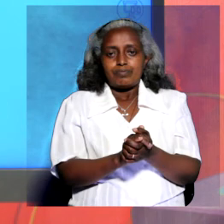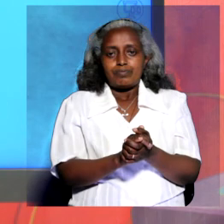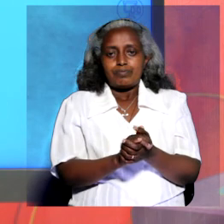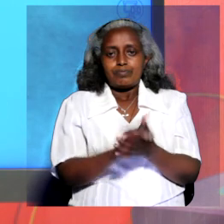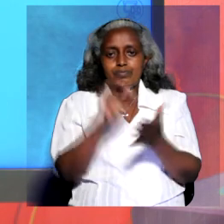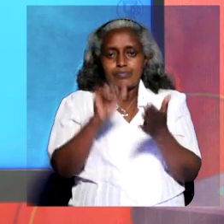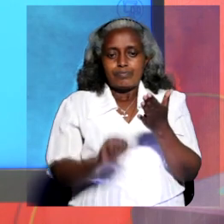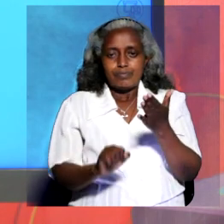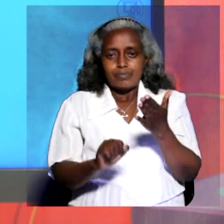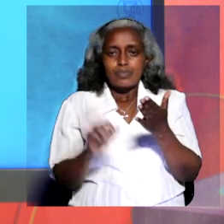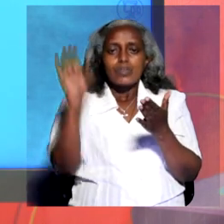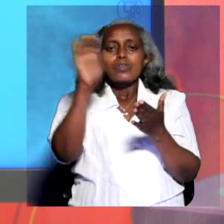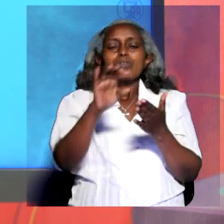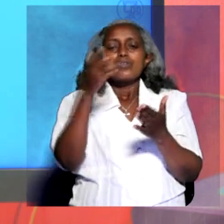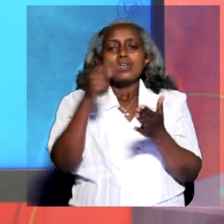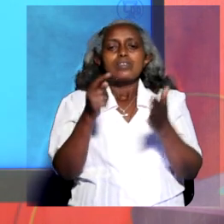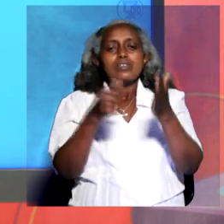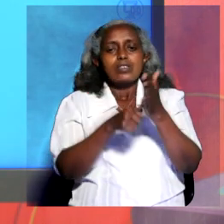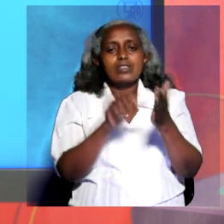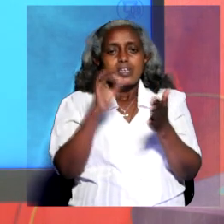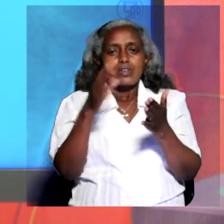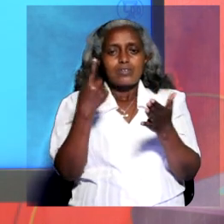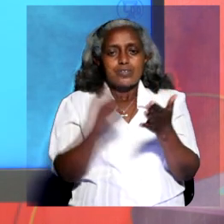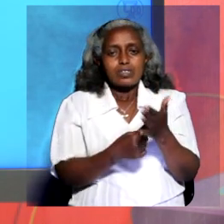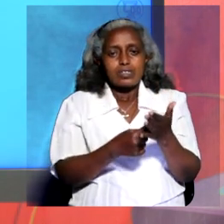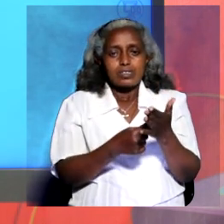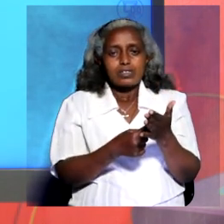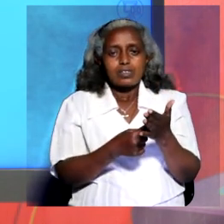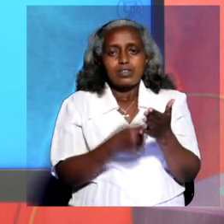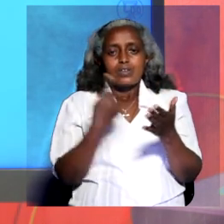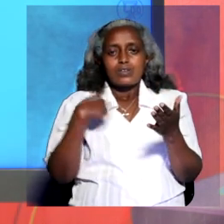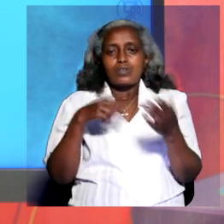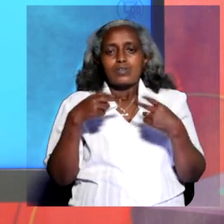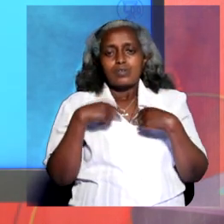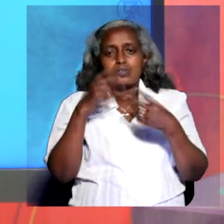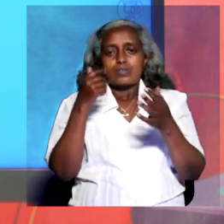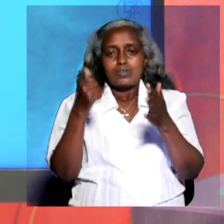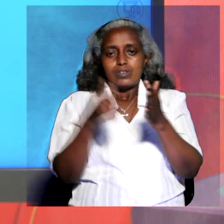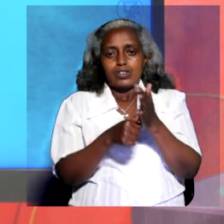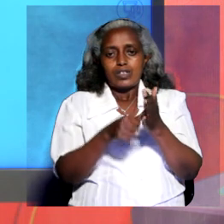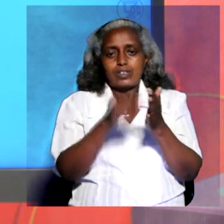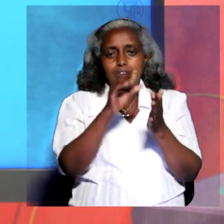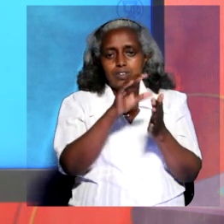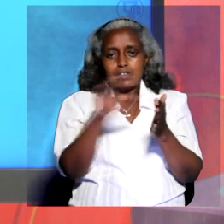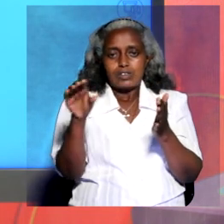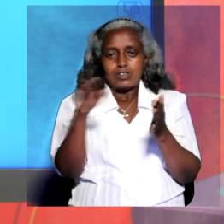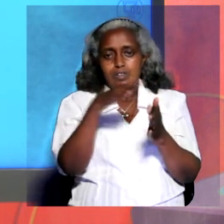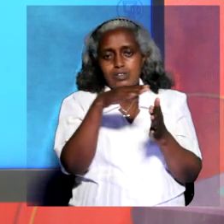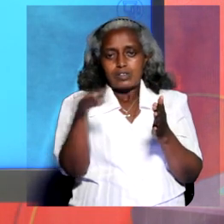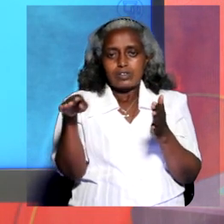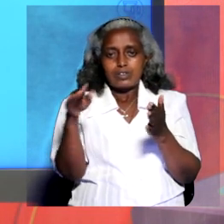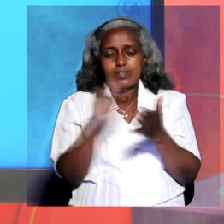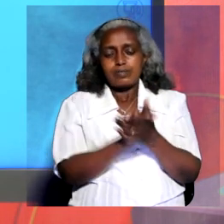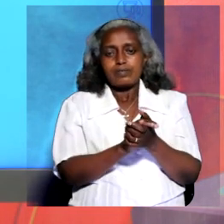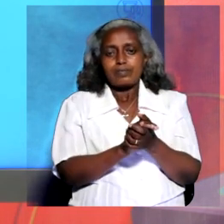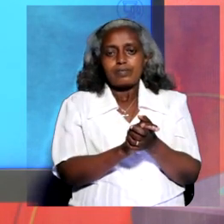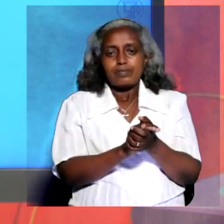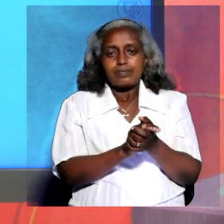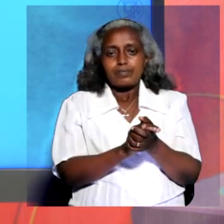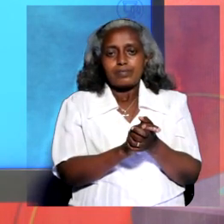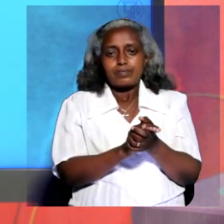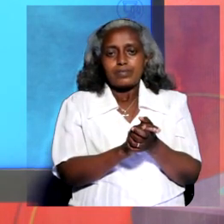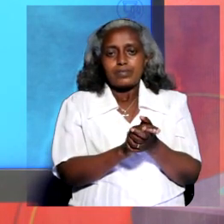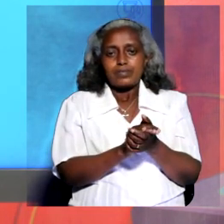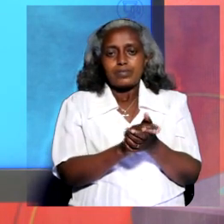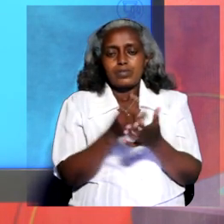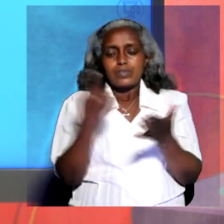So to find the sign of this, we have to use sign chart. So, using sign chart, you